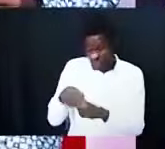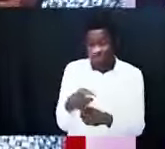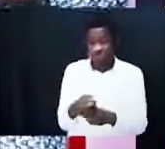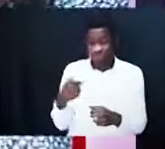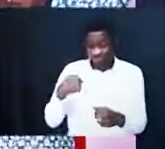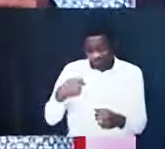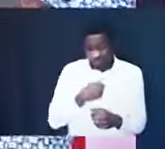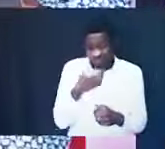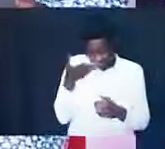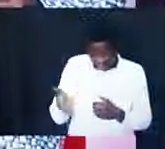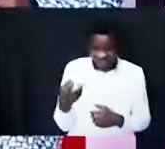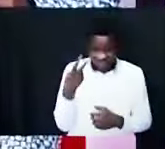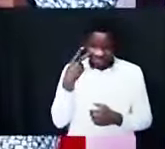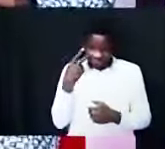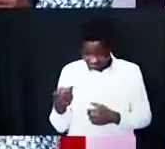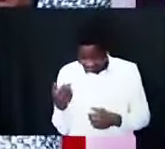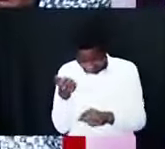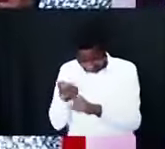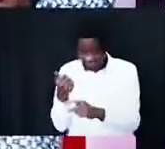We saw it.